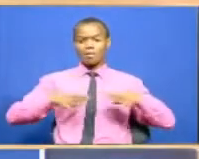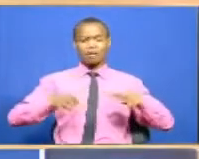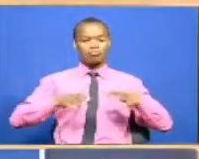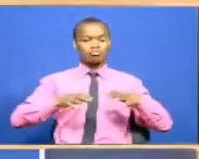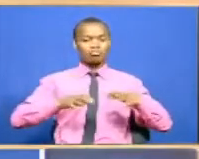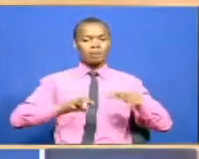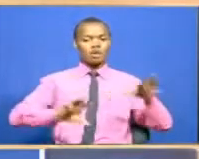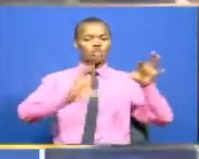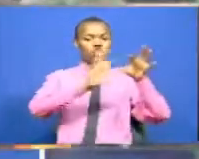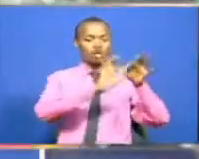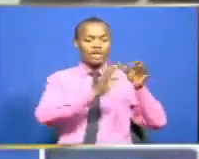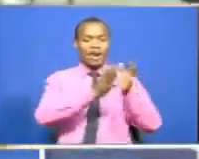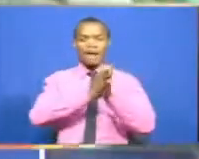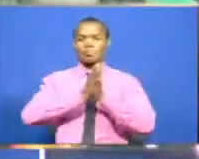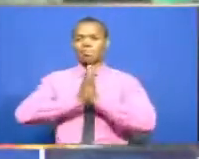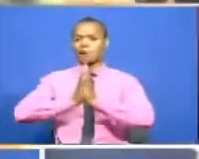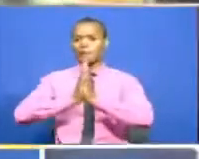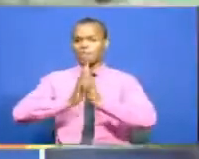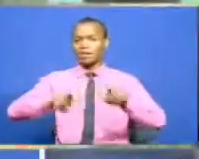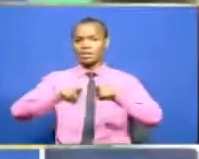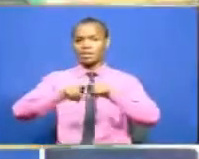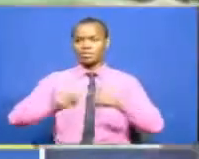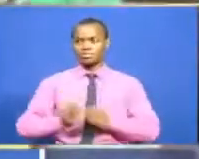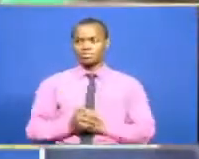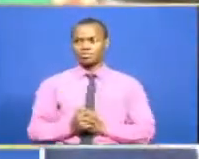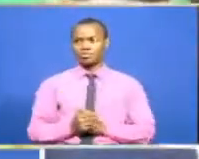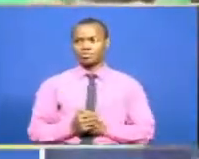Mungu, atutangulie.